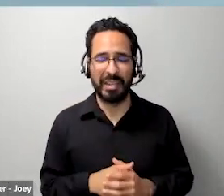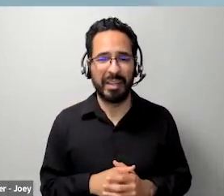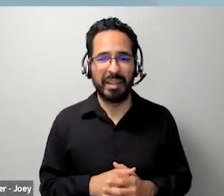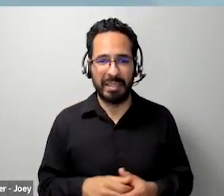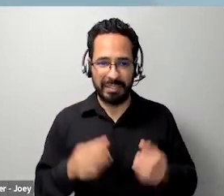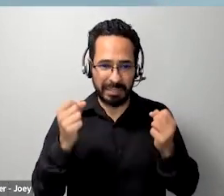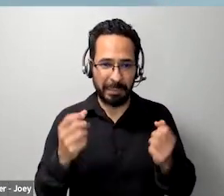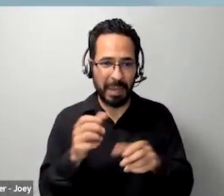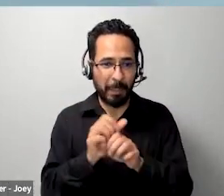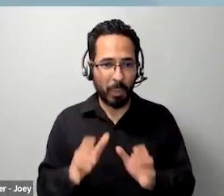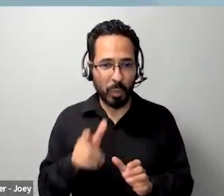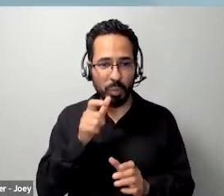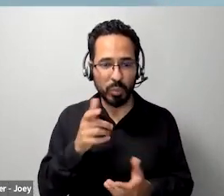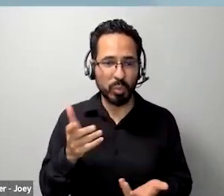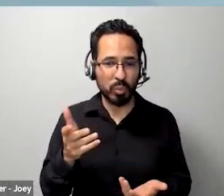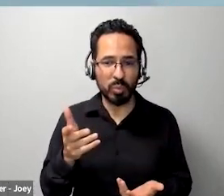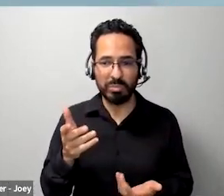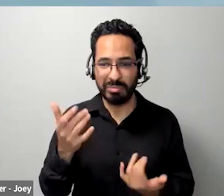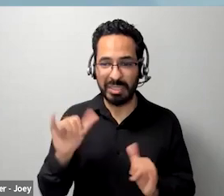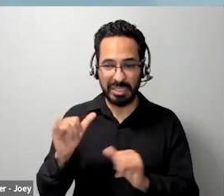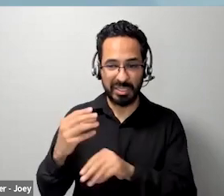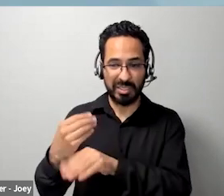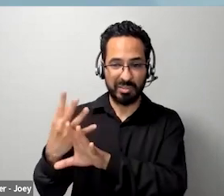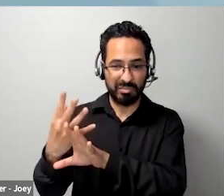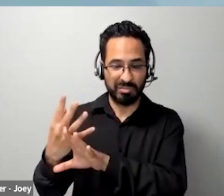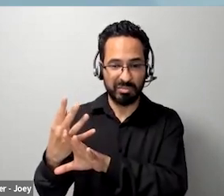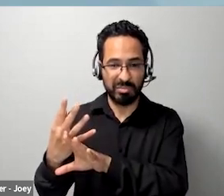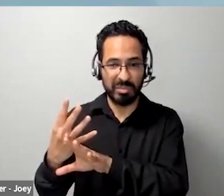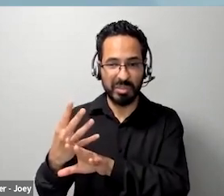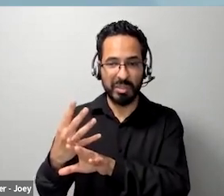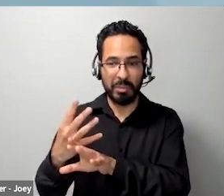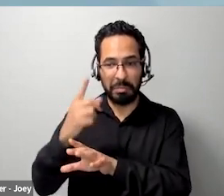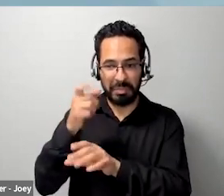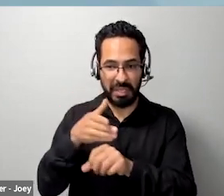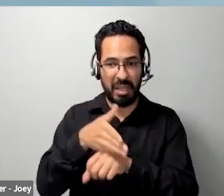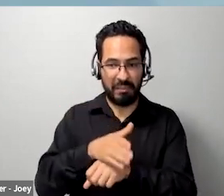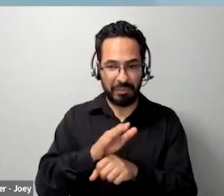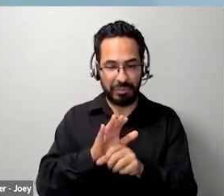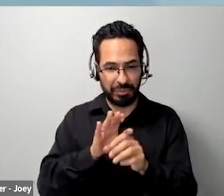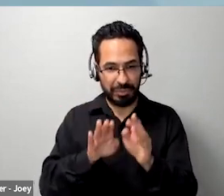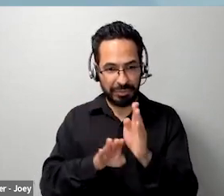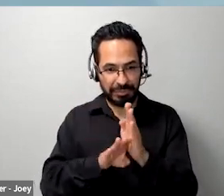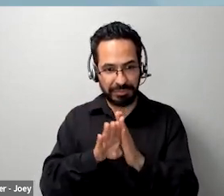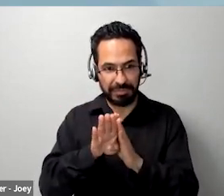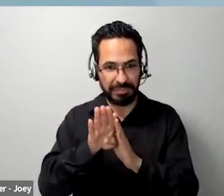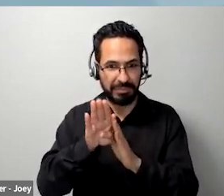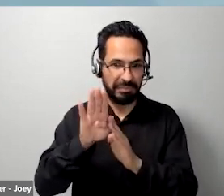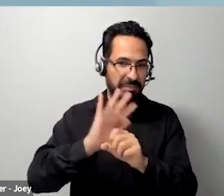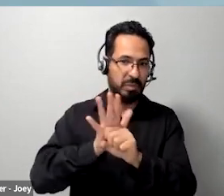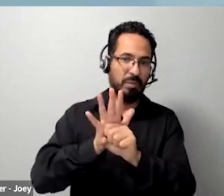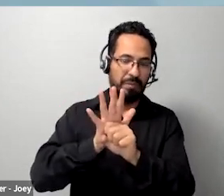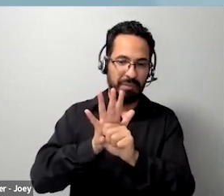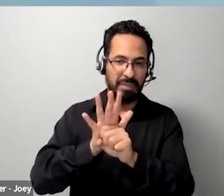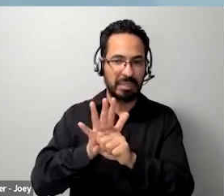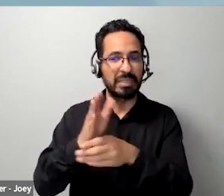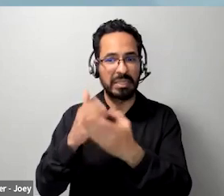as many employers that are still remote in the aftermath of the height of the COVID